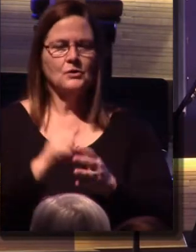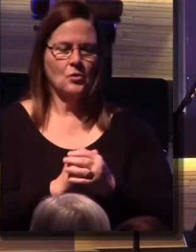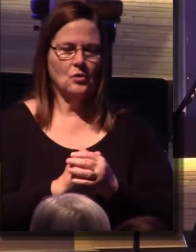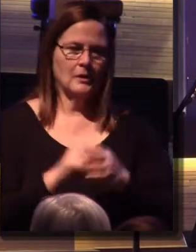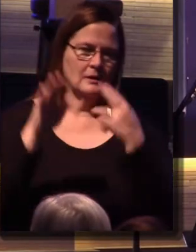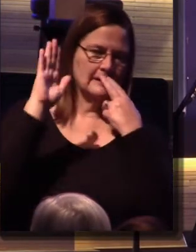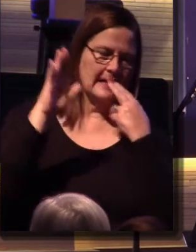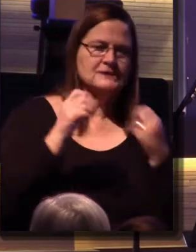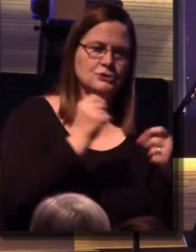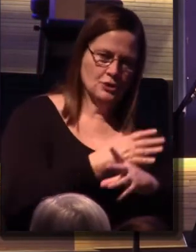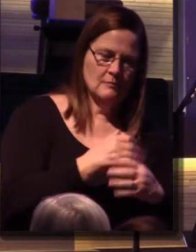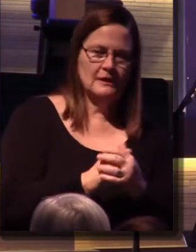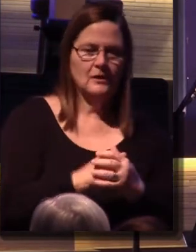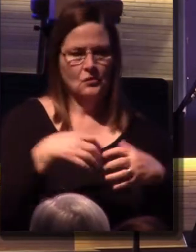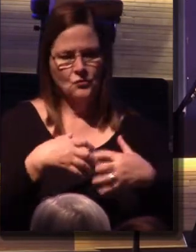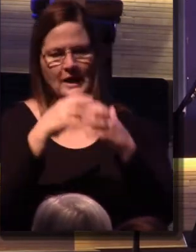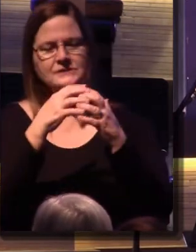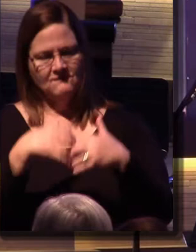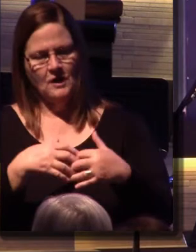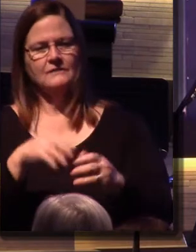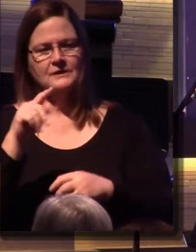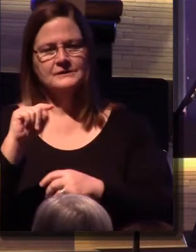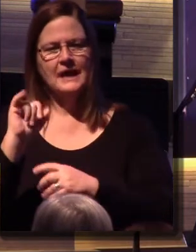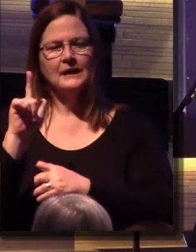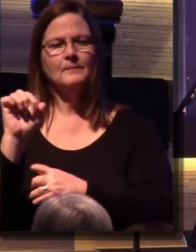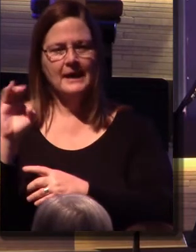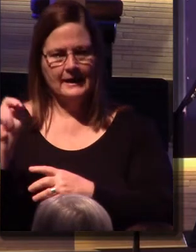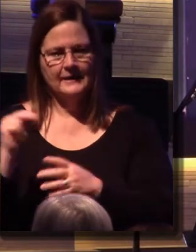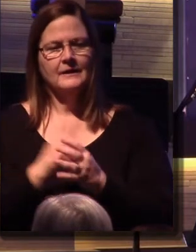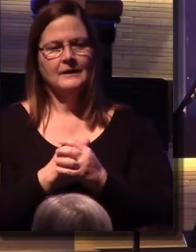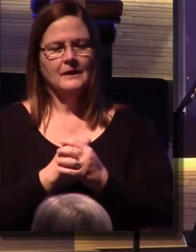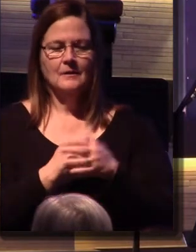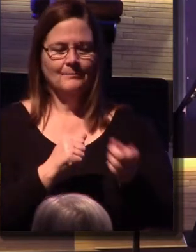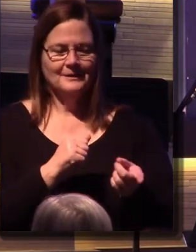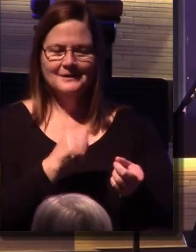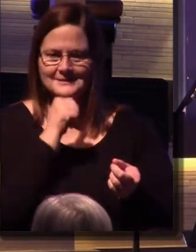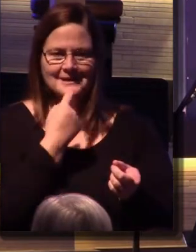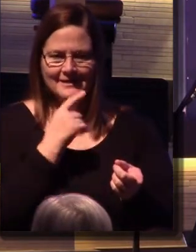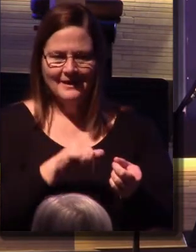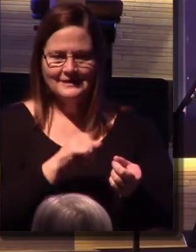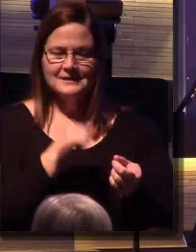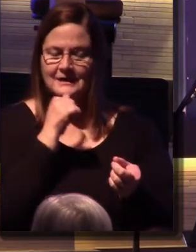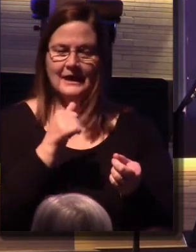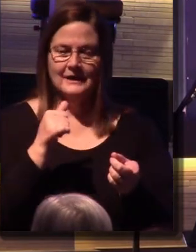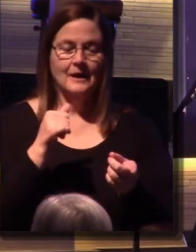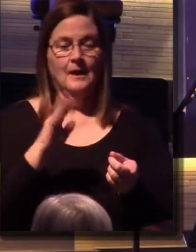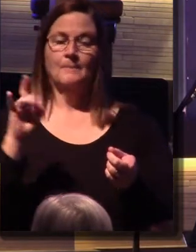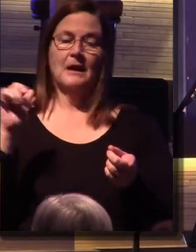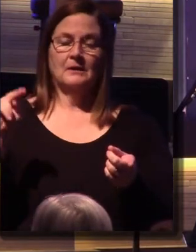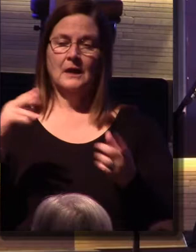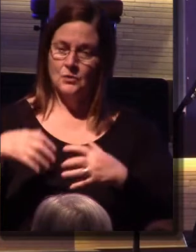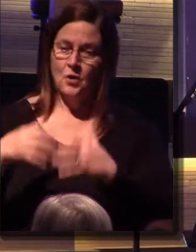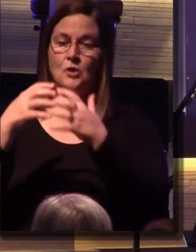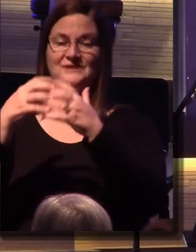the rise and fall of the Taliban, etc., etc. But that's not what this text tells us. It isn't as if Babylon rose